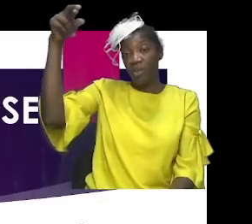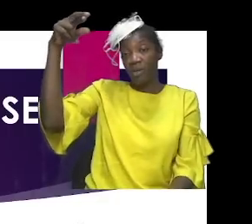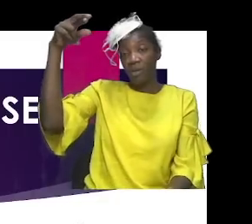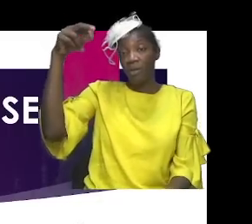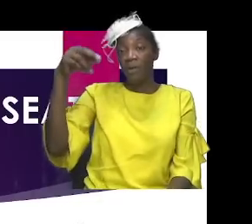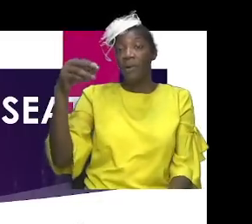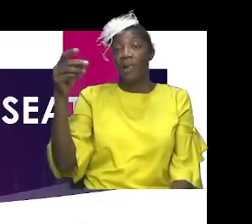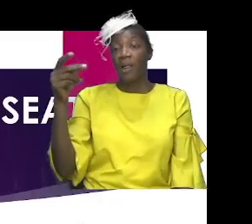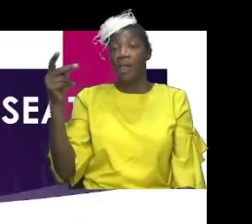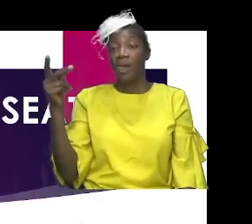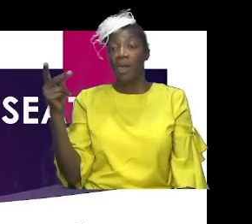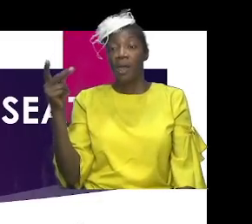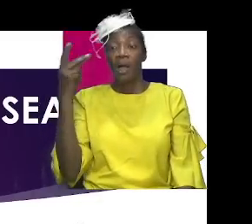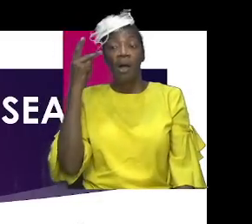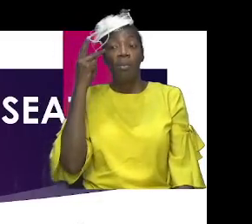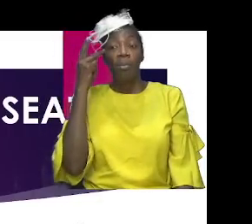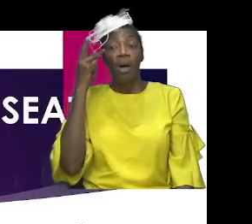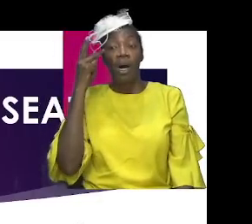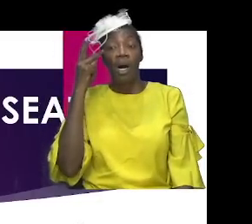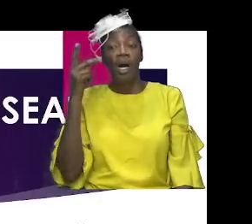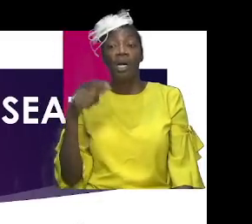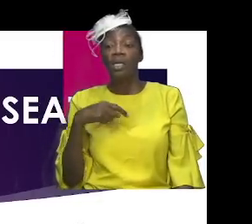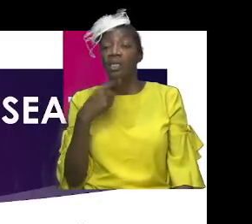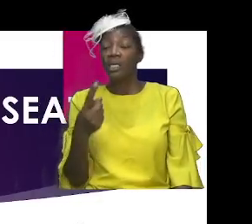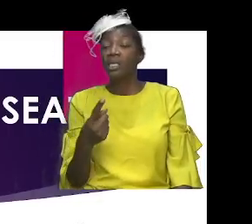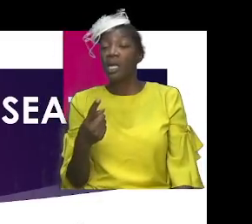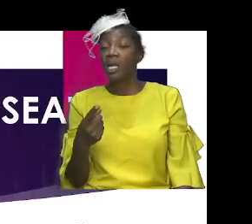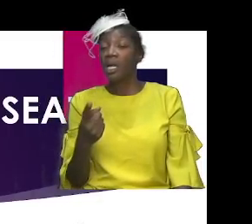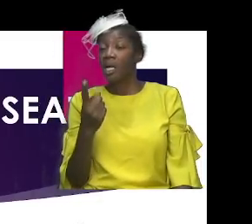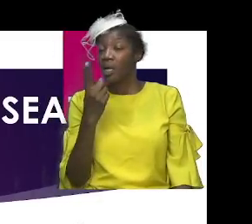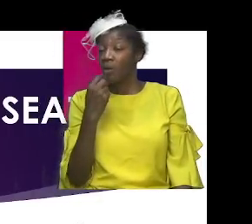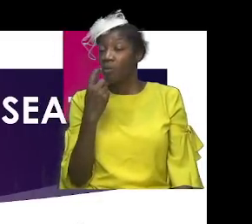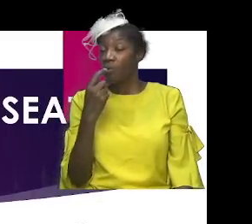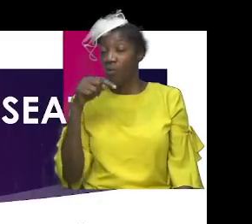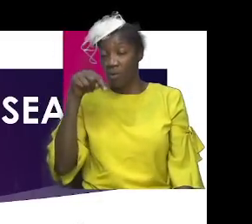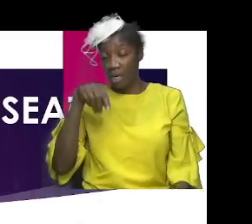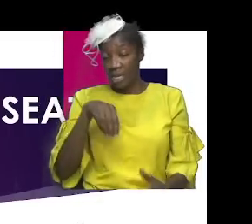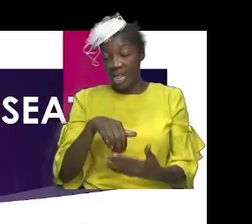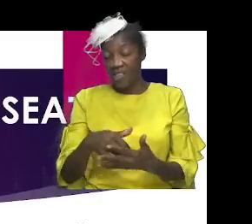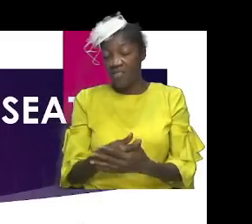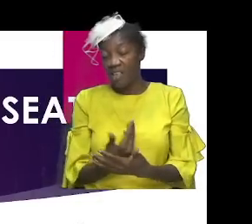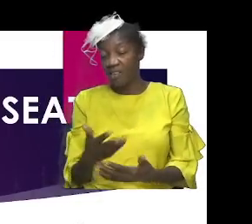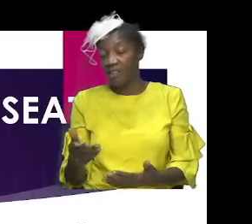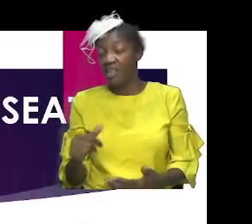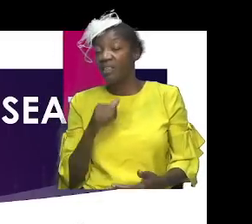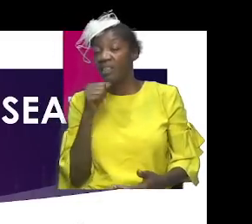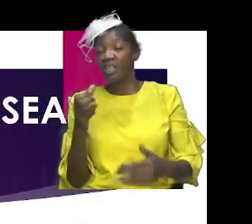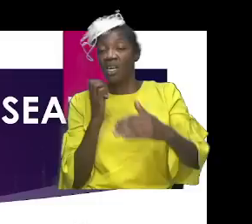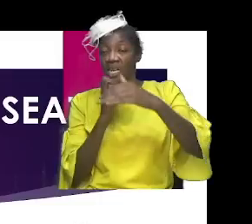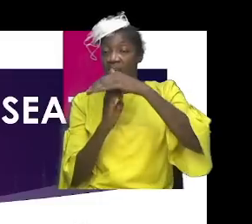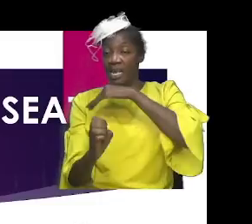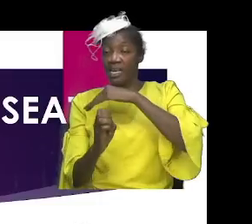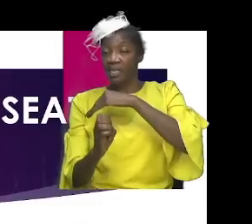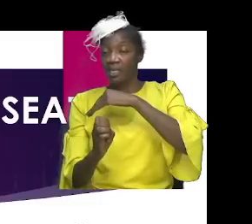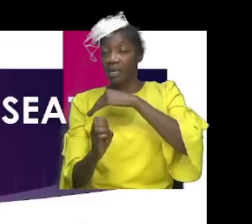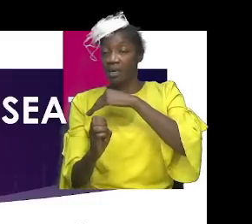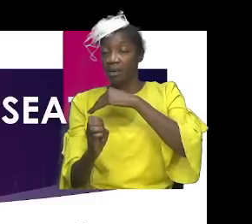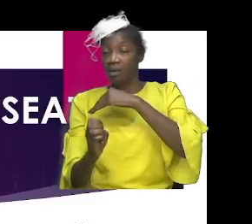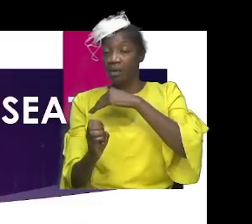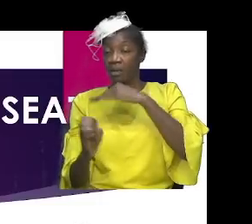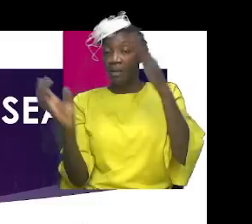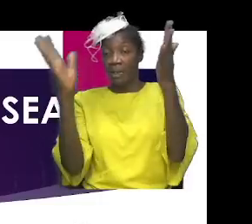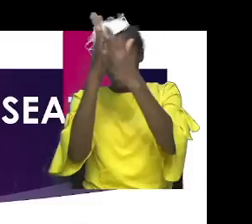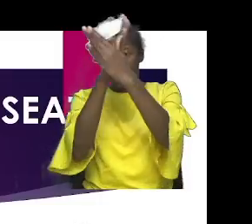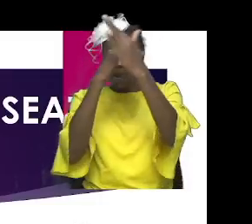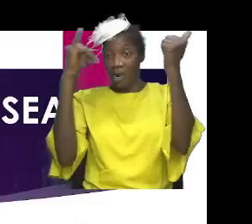talking to the church, tell them that they who are indulging in these things will not enter the kingdom of God. So there are some